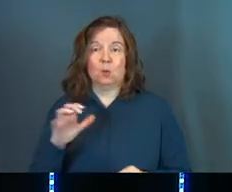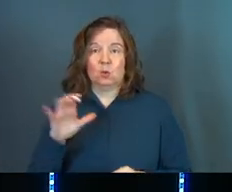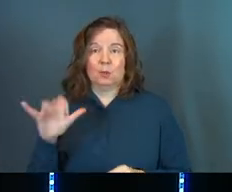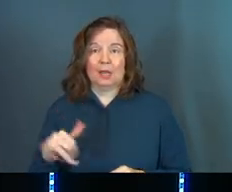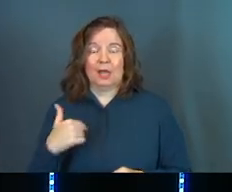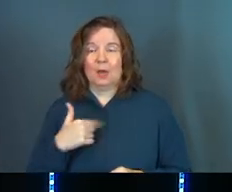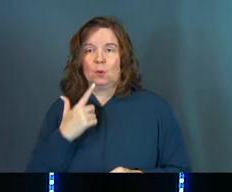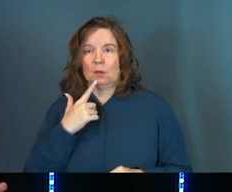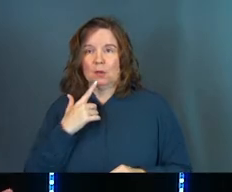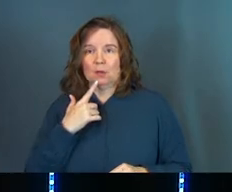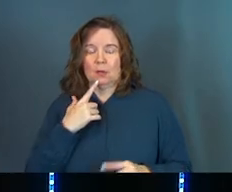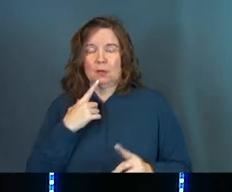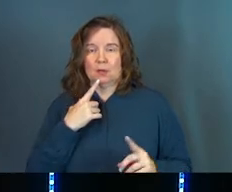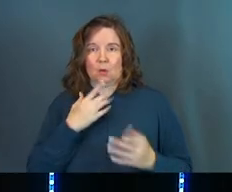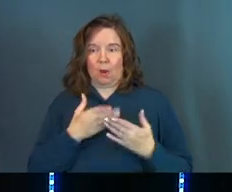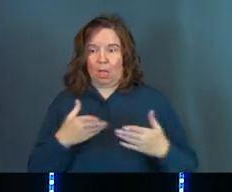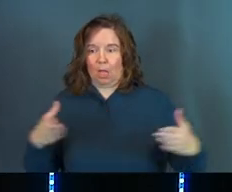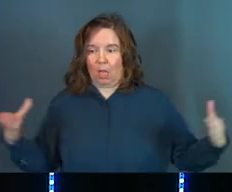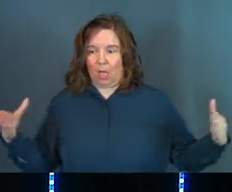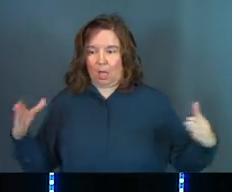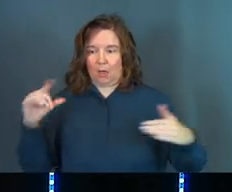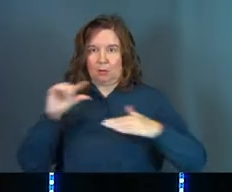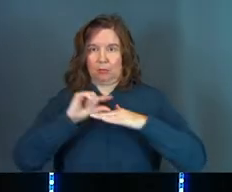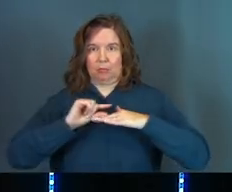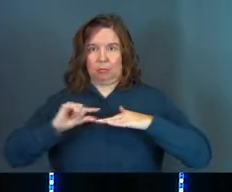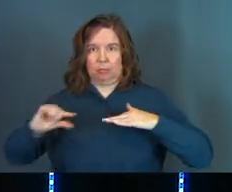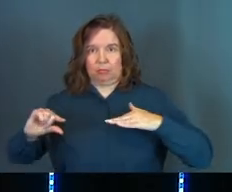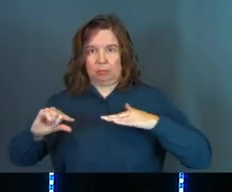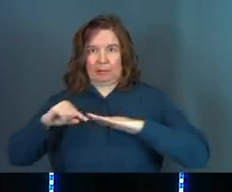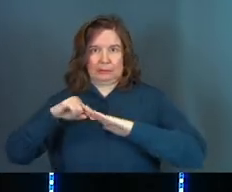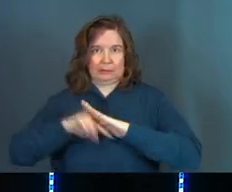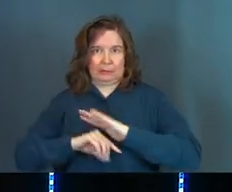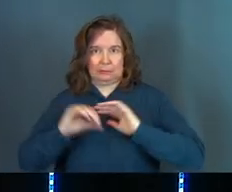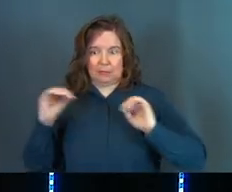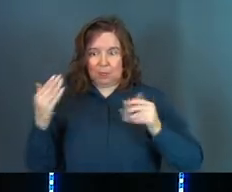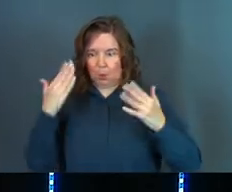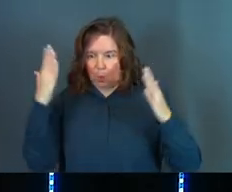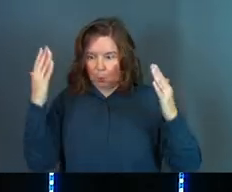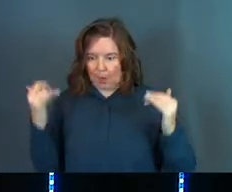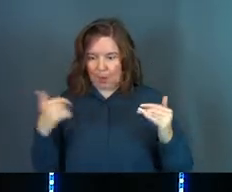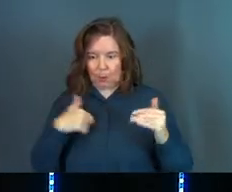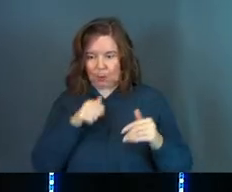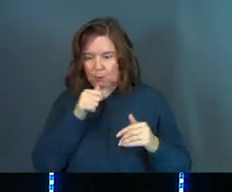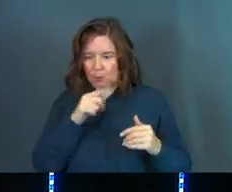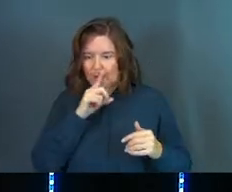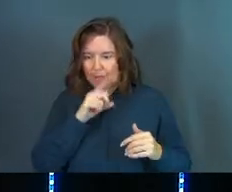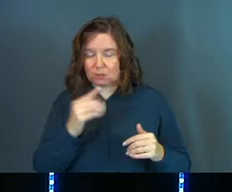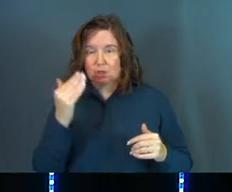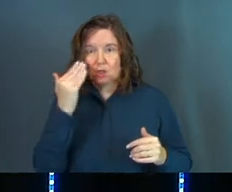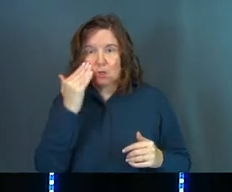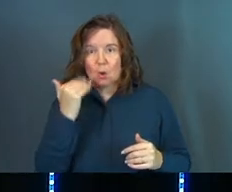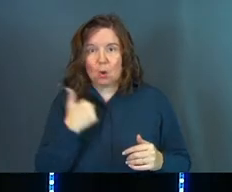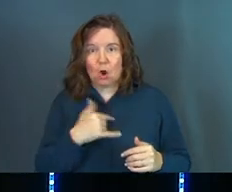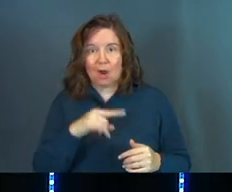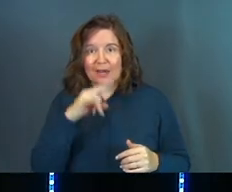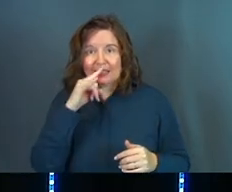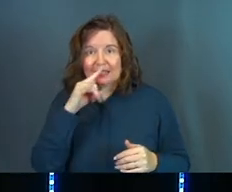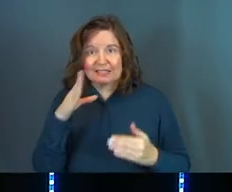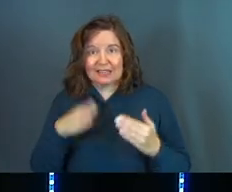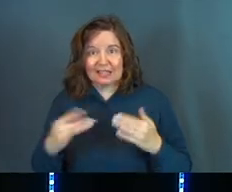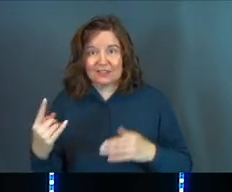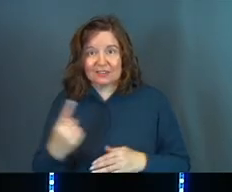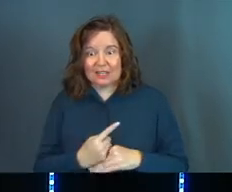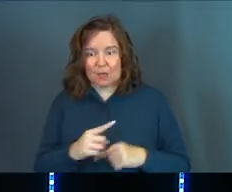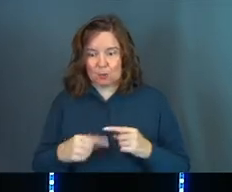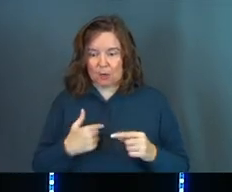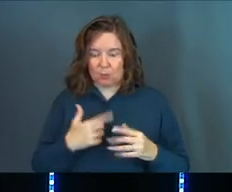that, and we go a mile wide and 1 inch deep on all of them, and we don't know why we don't actually know our kids at the end of the